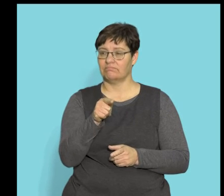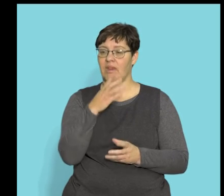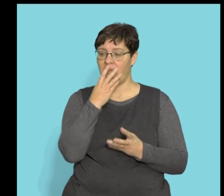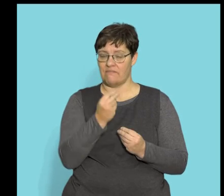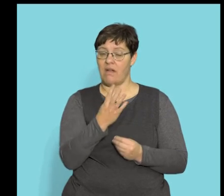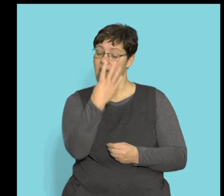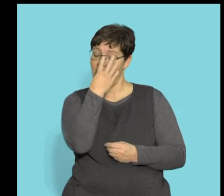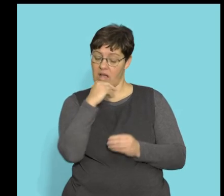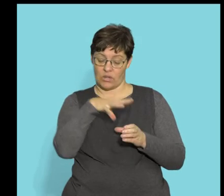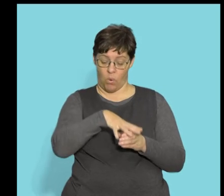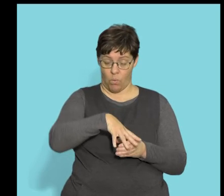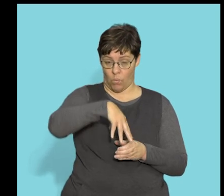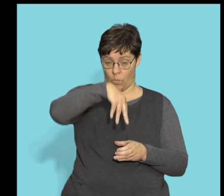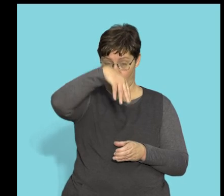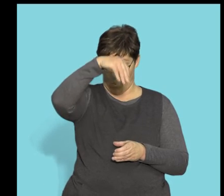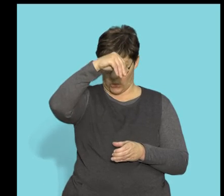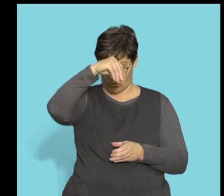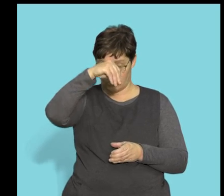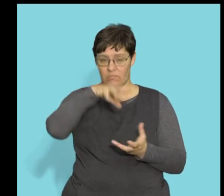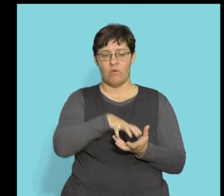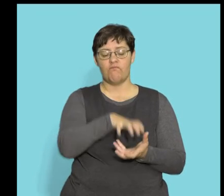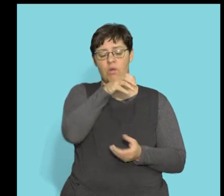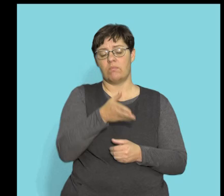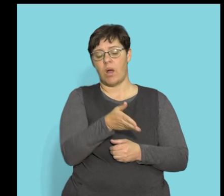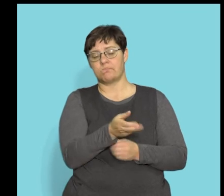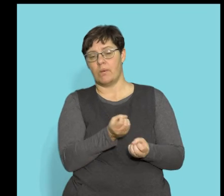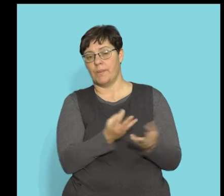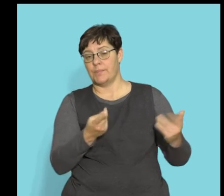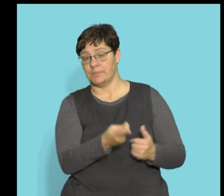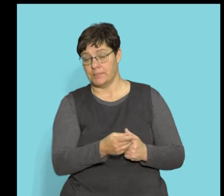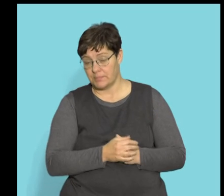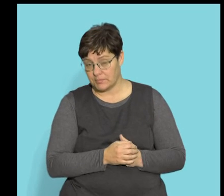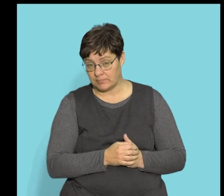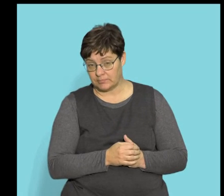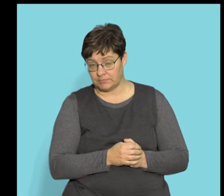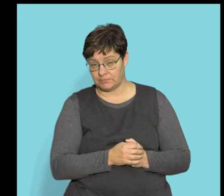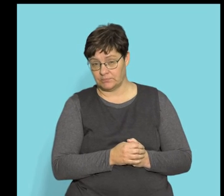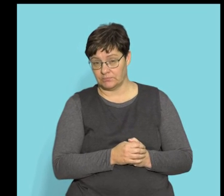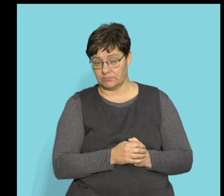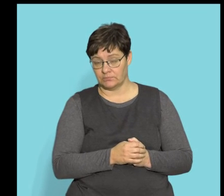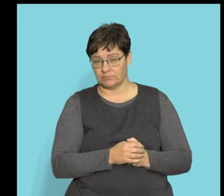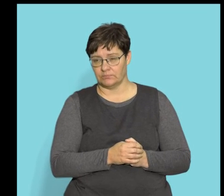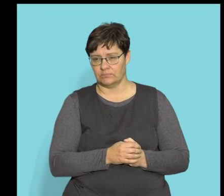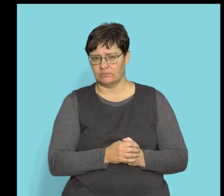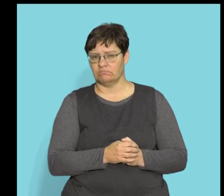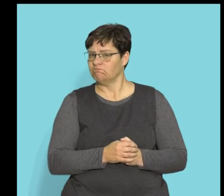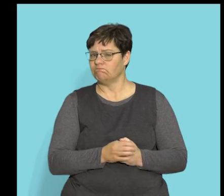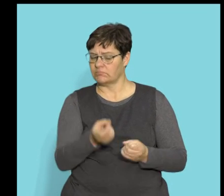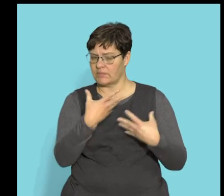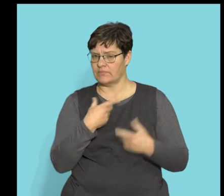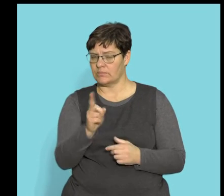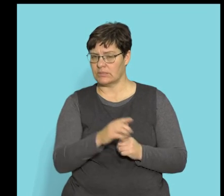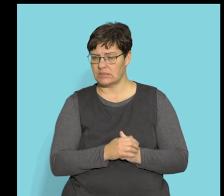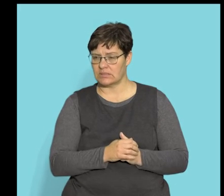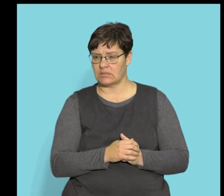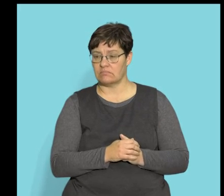So I have now been asked to determine the volume of this specific cone. What